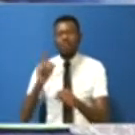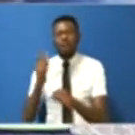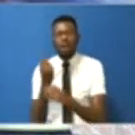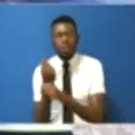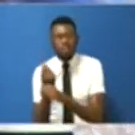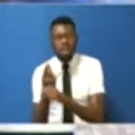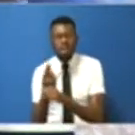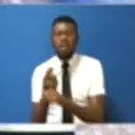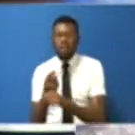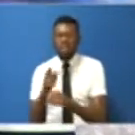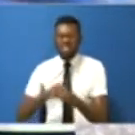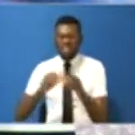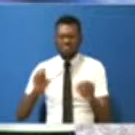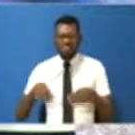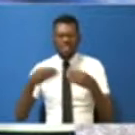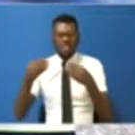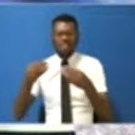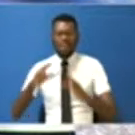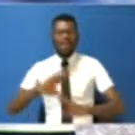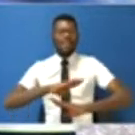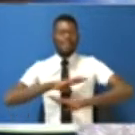did accommodate him